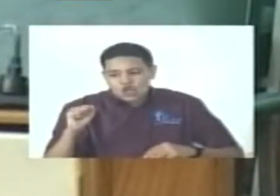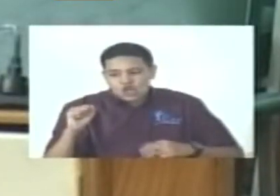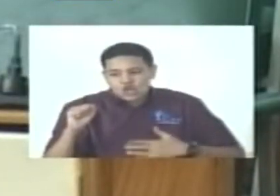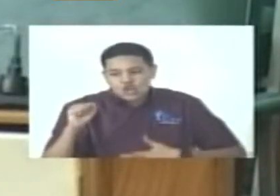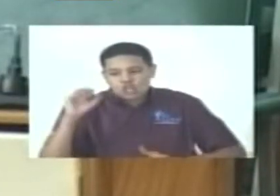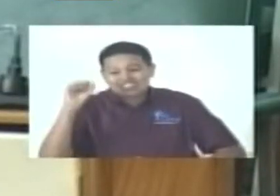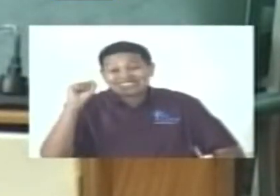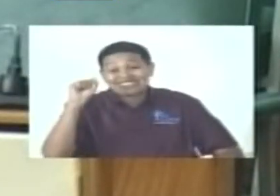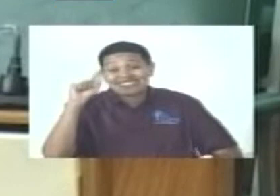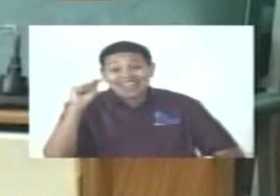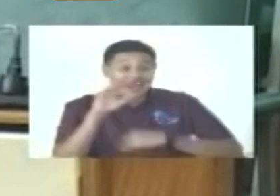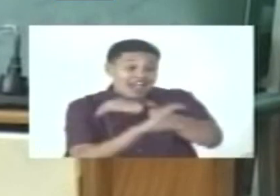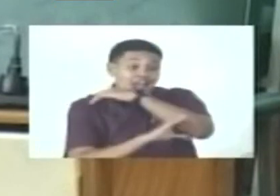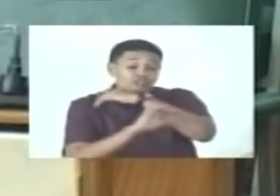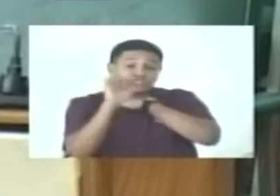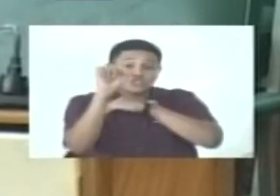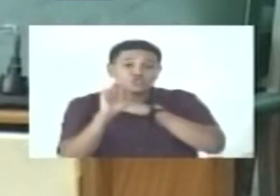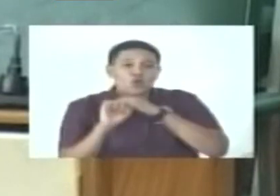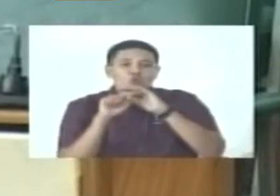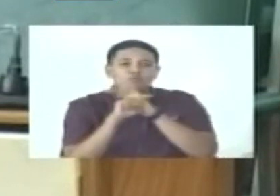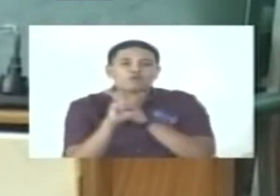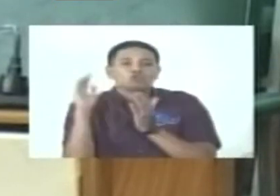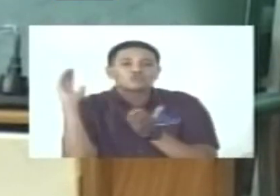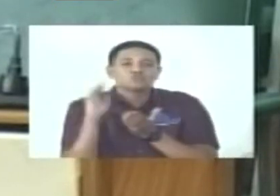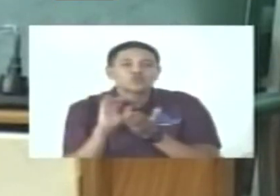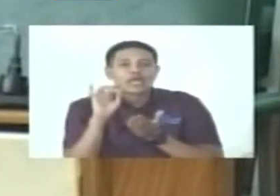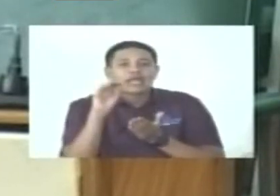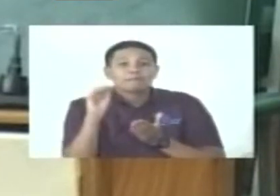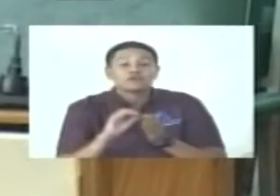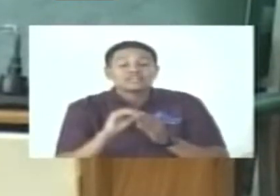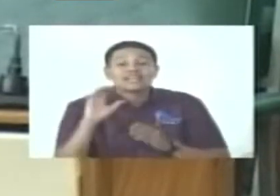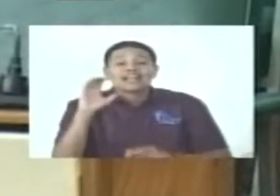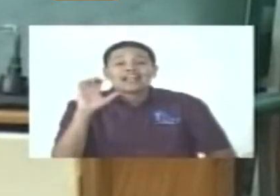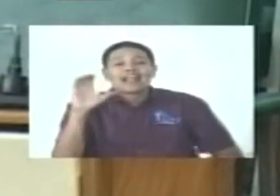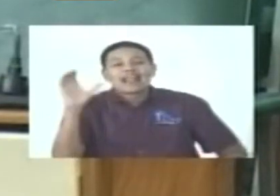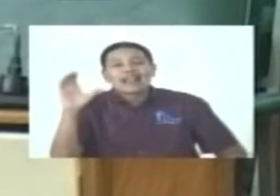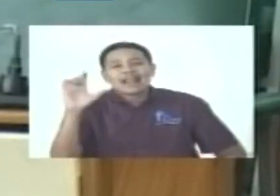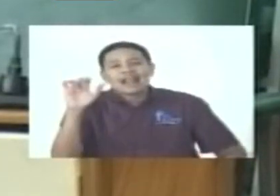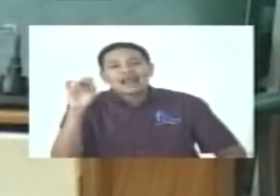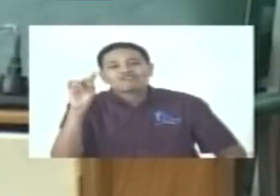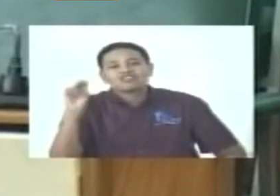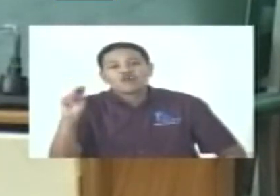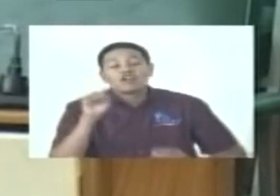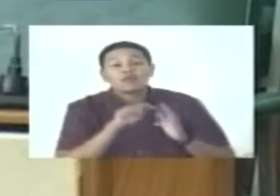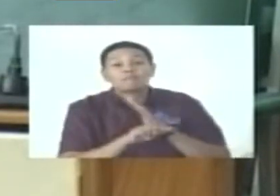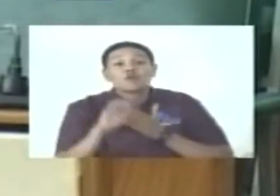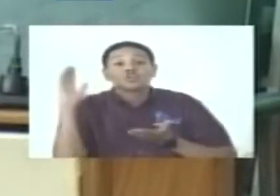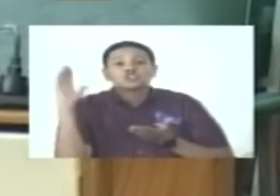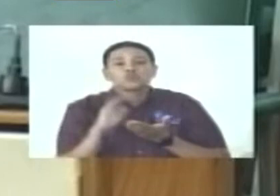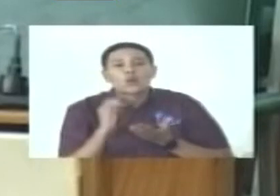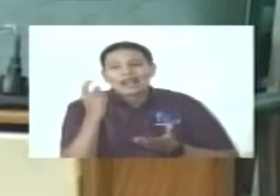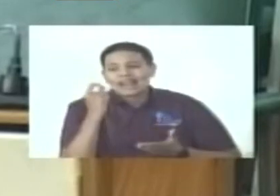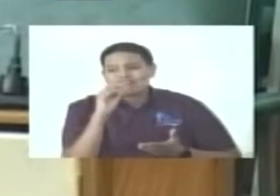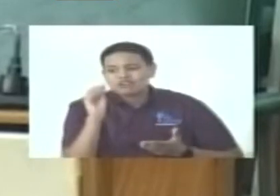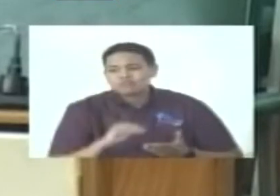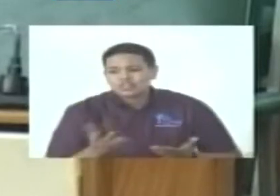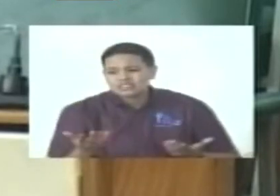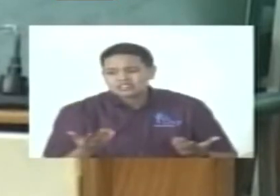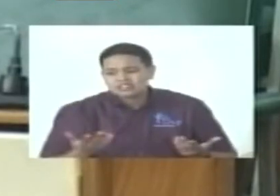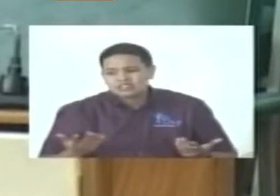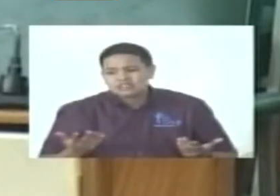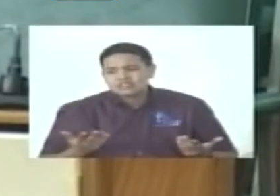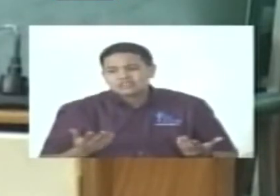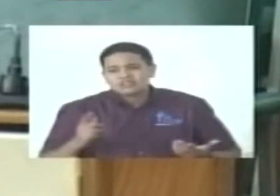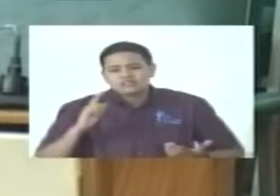In St. Catherine South, murders are down 8%. In Clarendon, Mr. President, murders are down 11%. So,